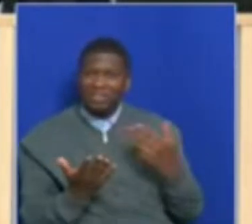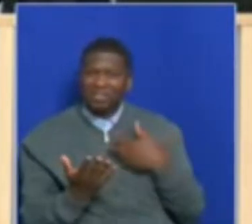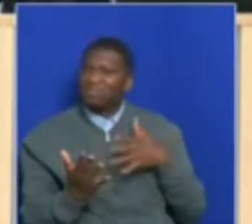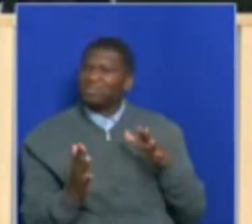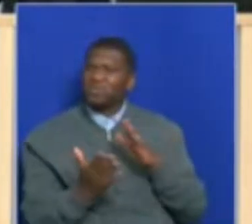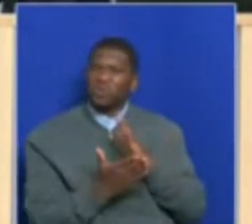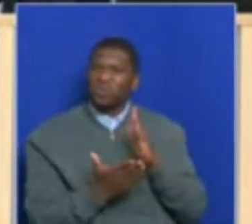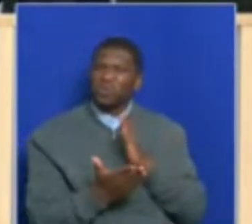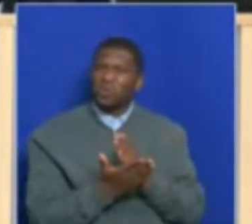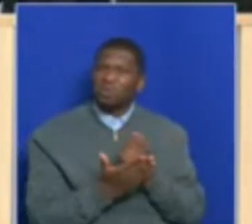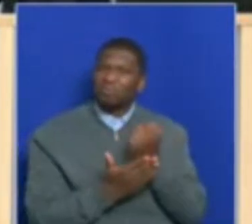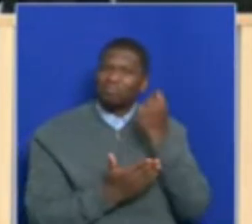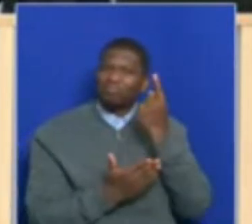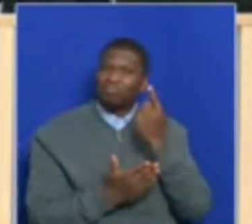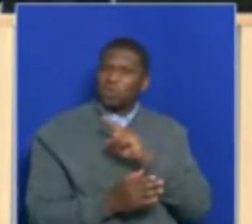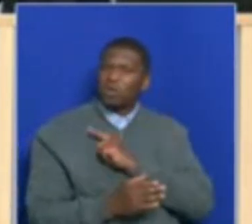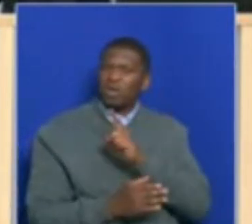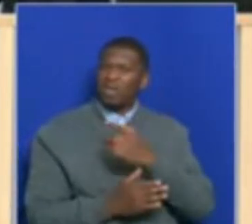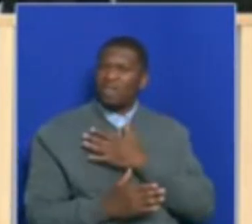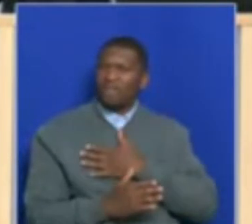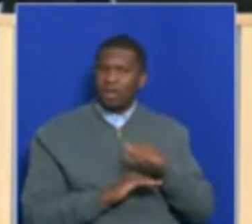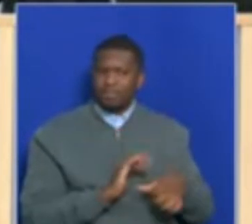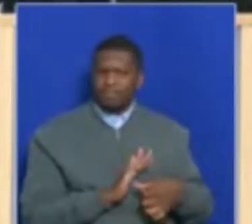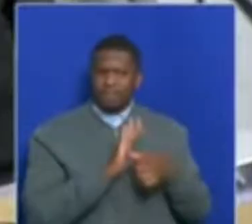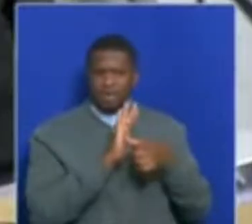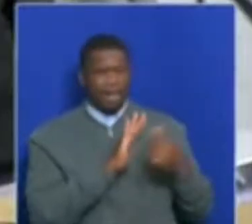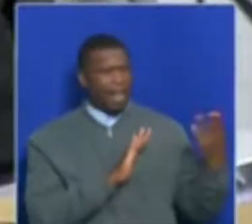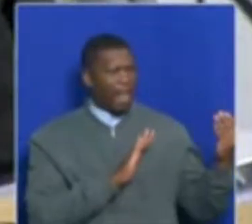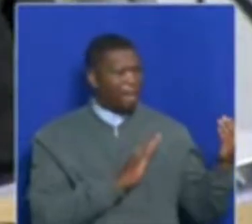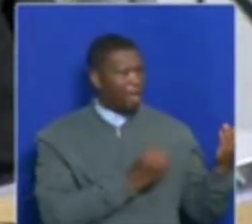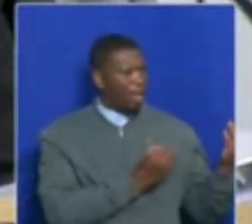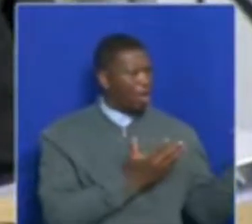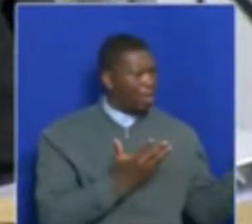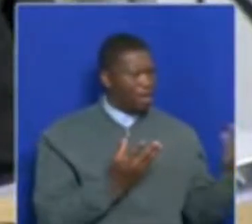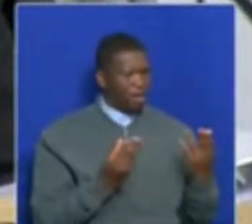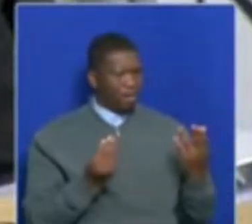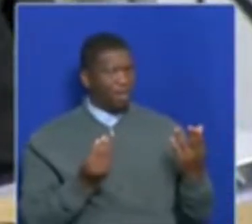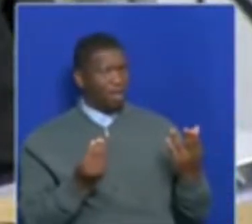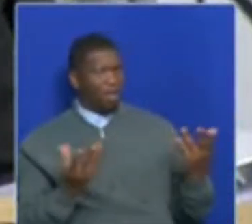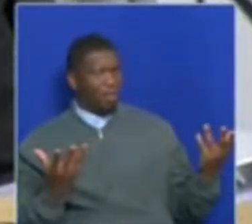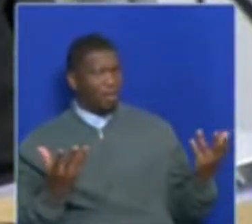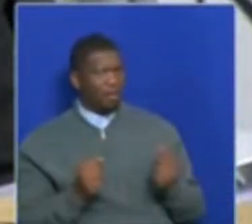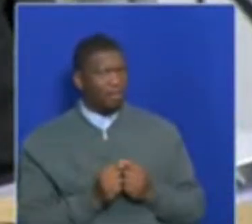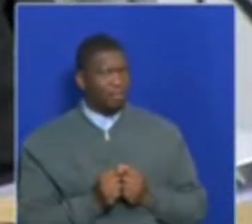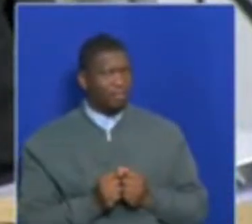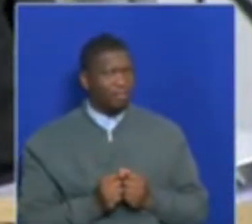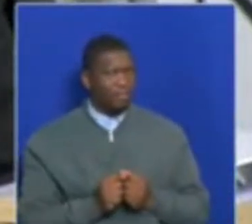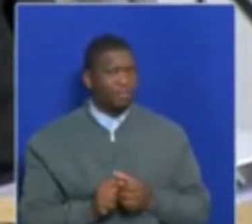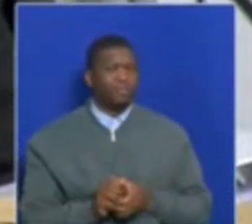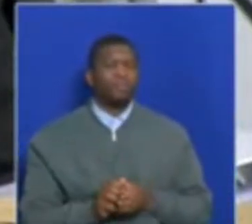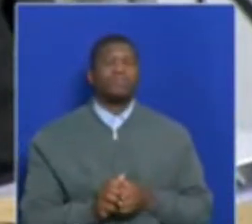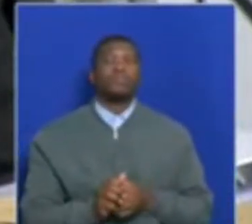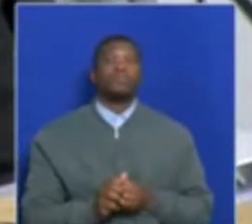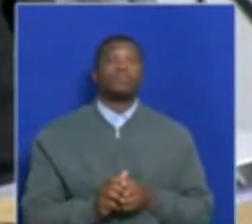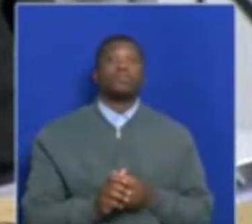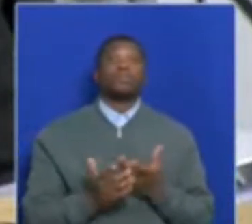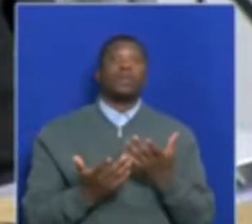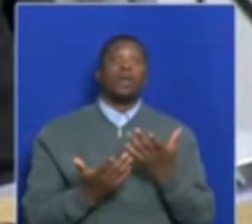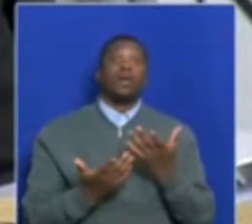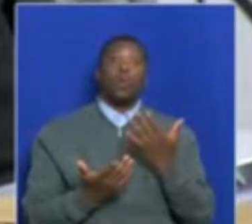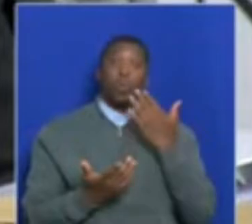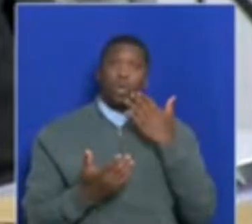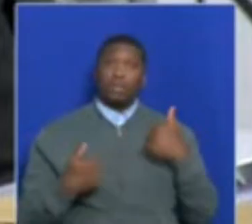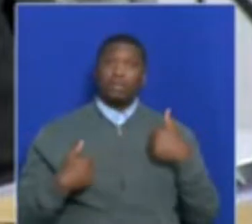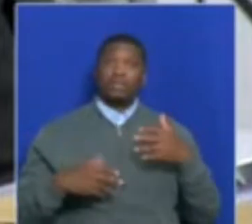of the number. Commissioner, in fact, with investigations, it